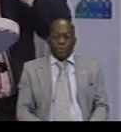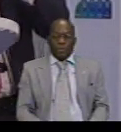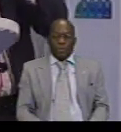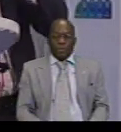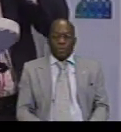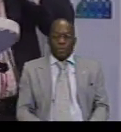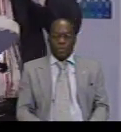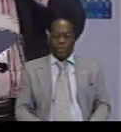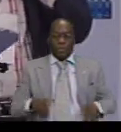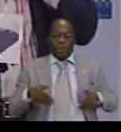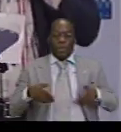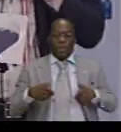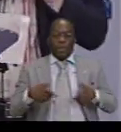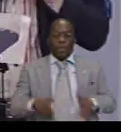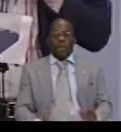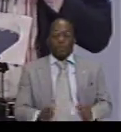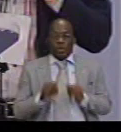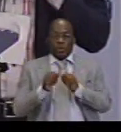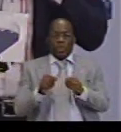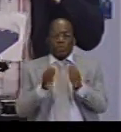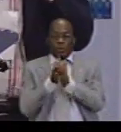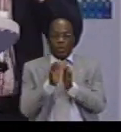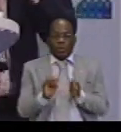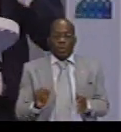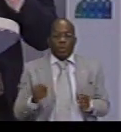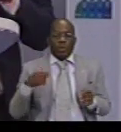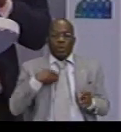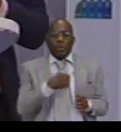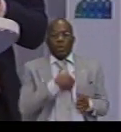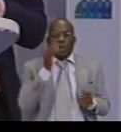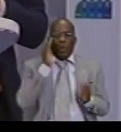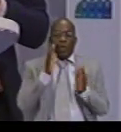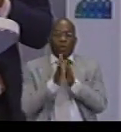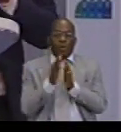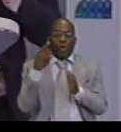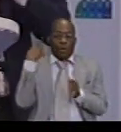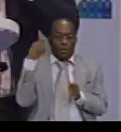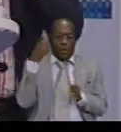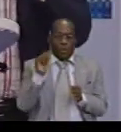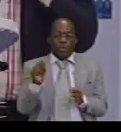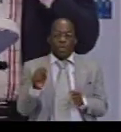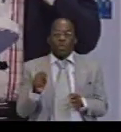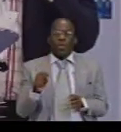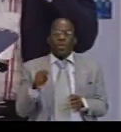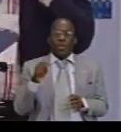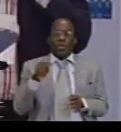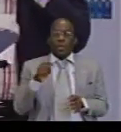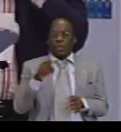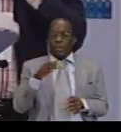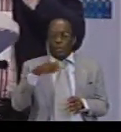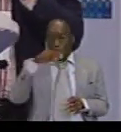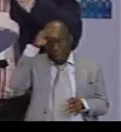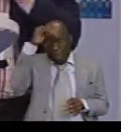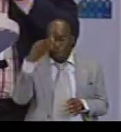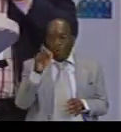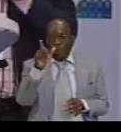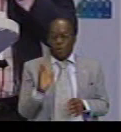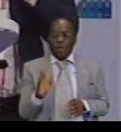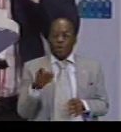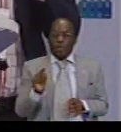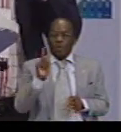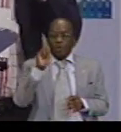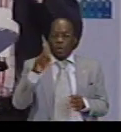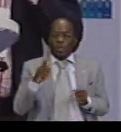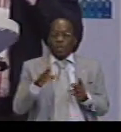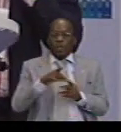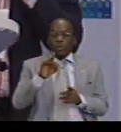Let's continue praying. We are going to pray for the man of God, the one who has been chosen by the Lord,